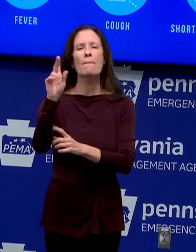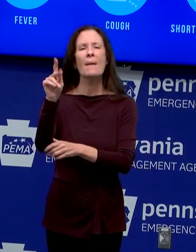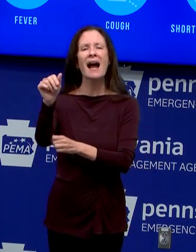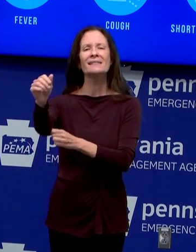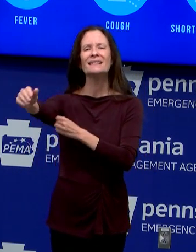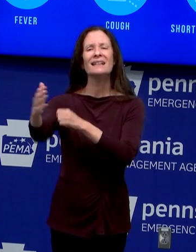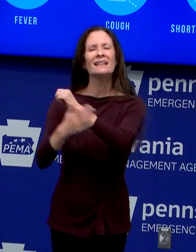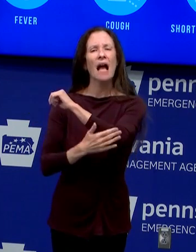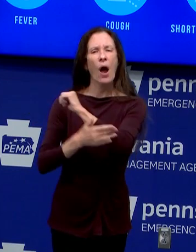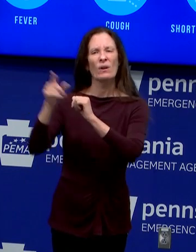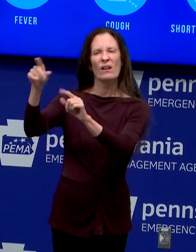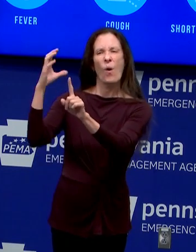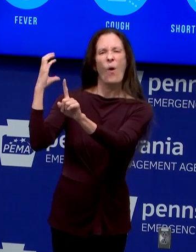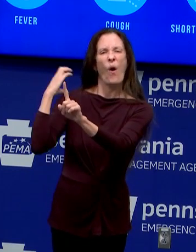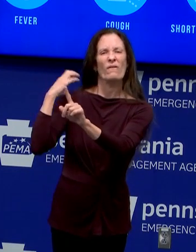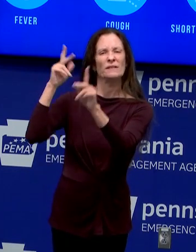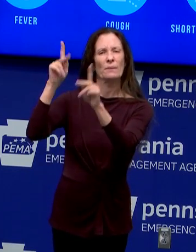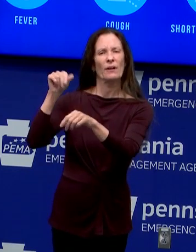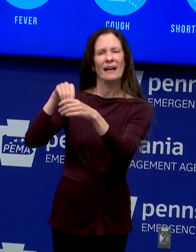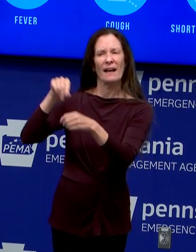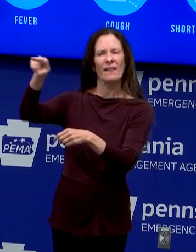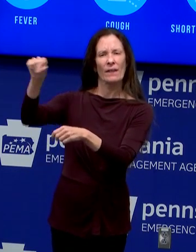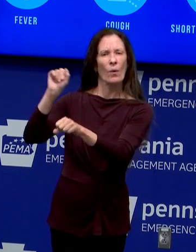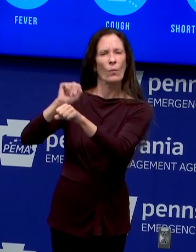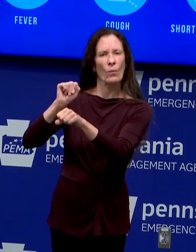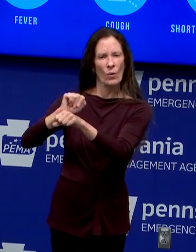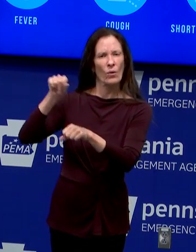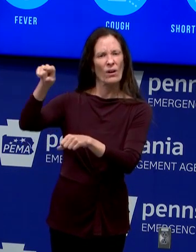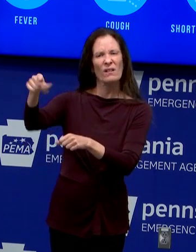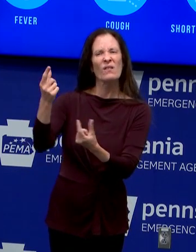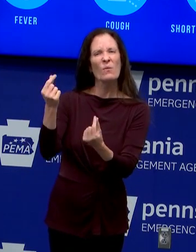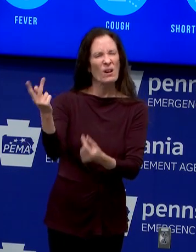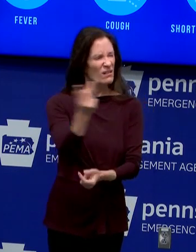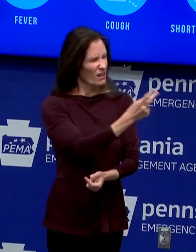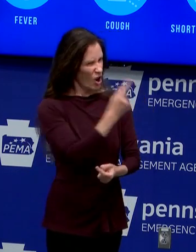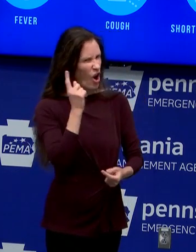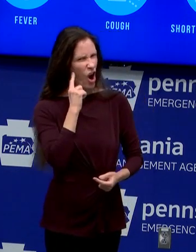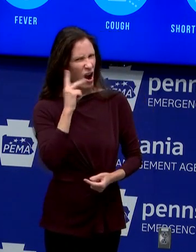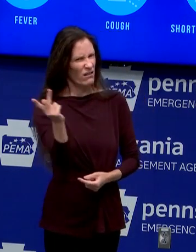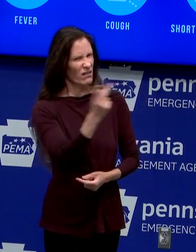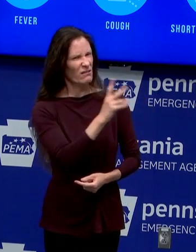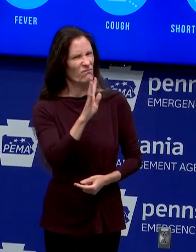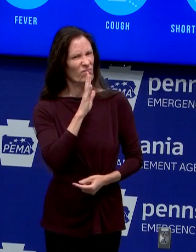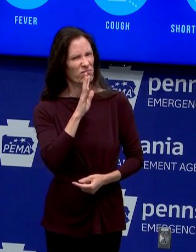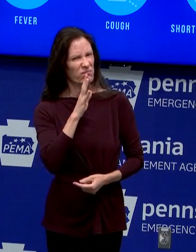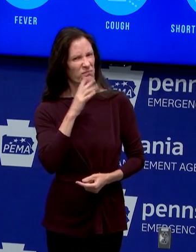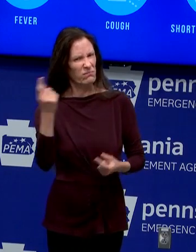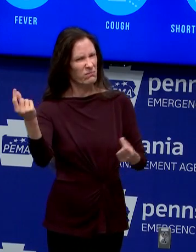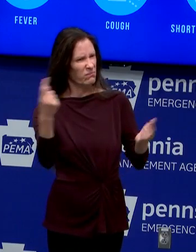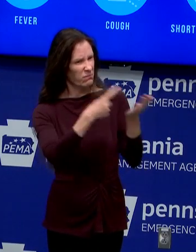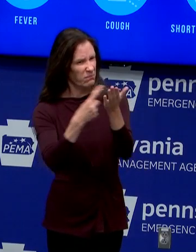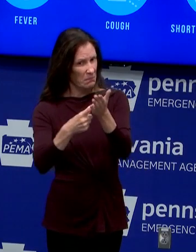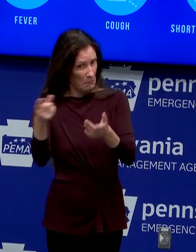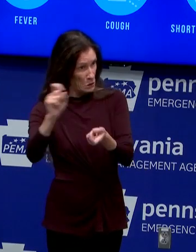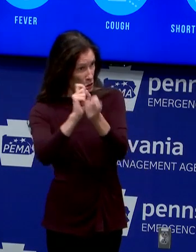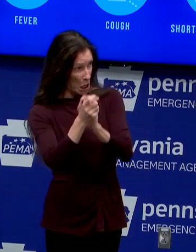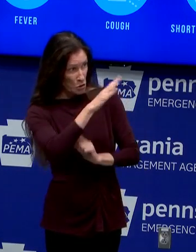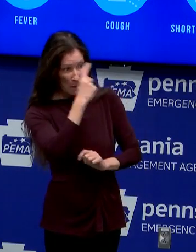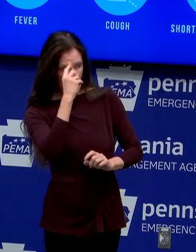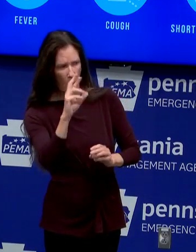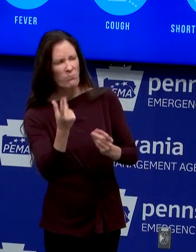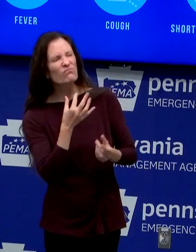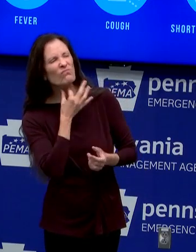your Skype meeting regarding reopening, and did it change your mind? Well, we had a very good discussion with the